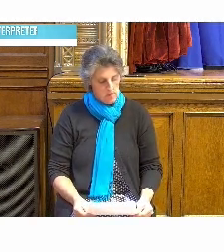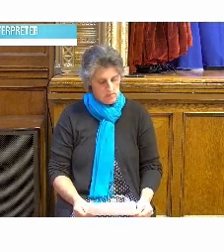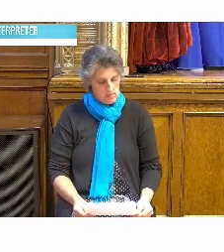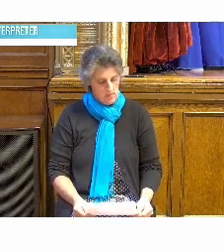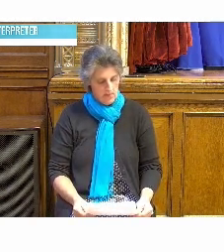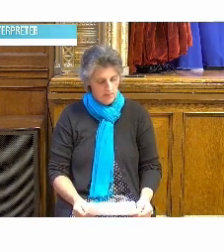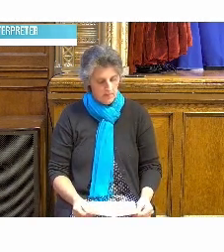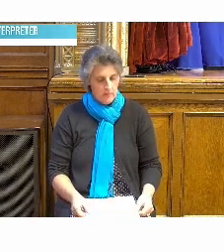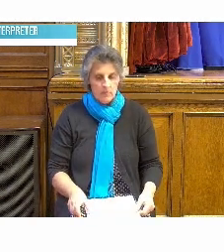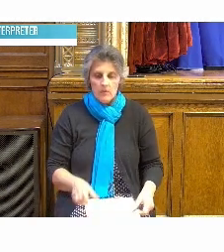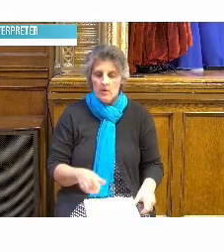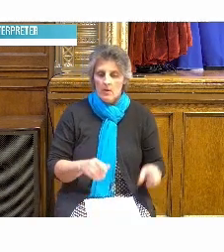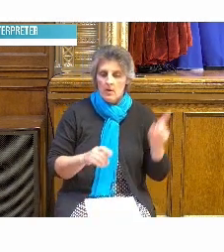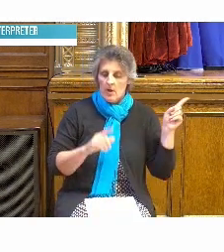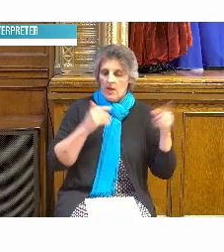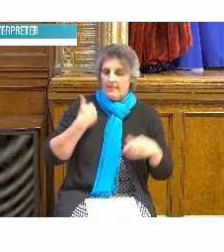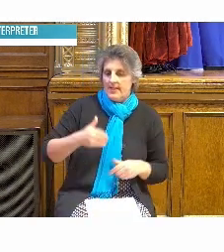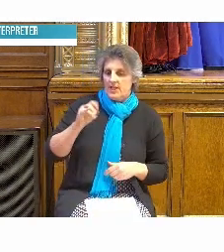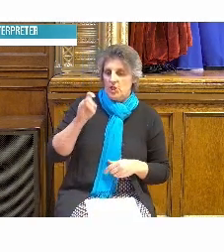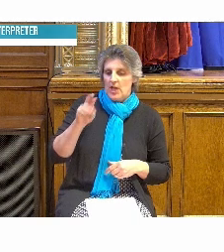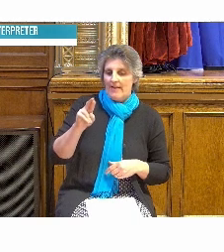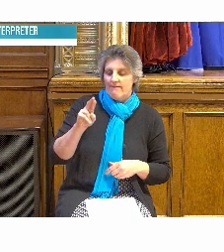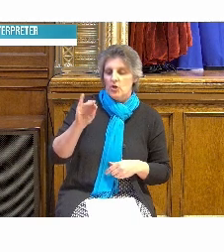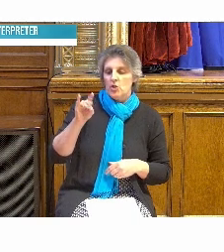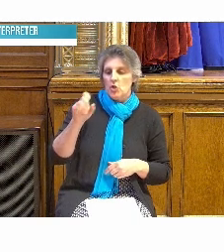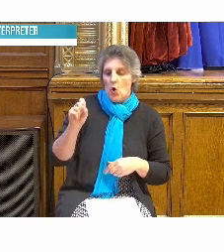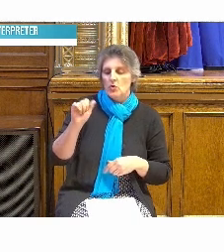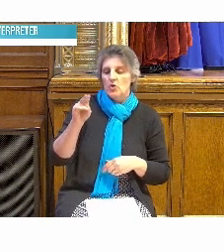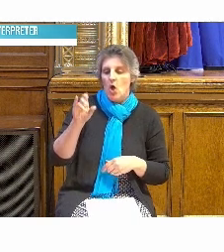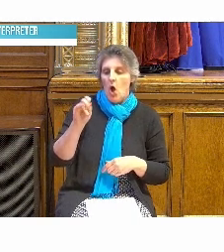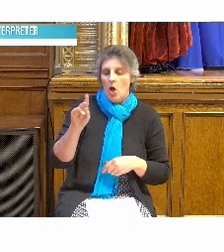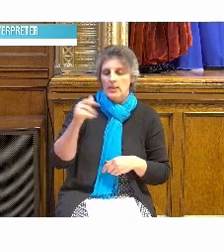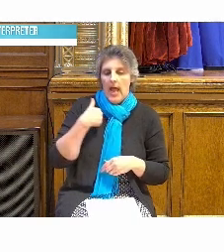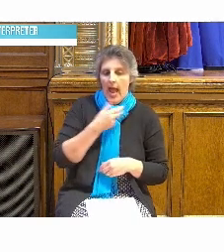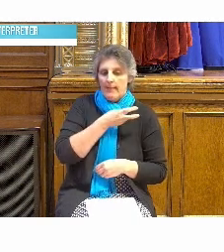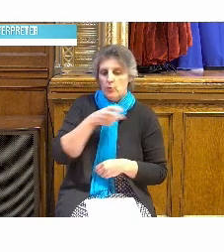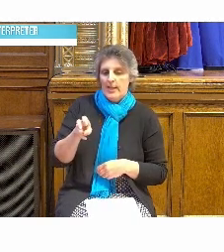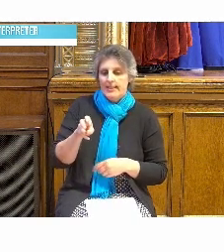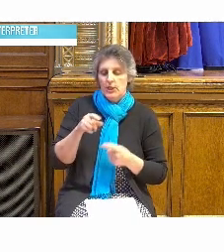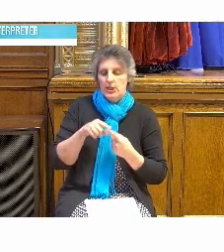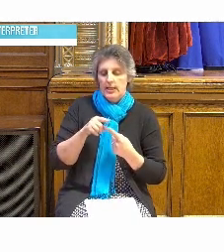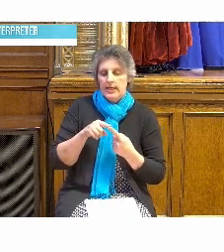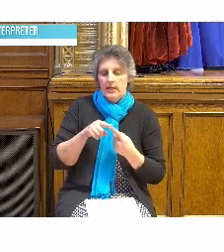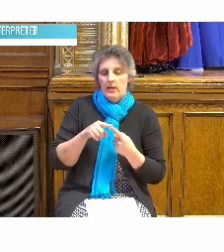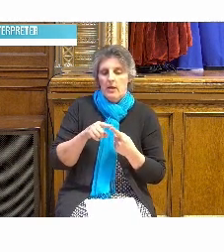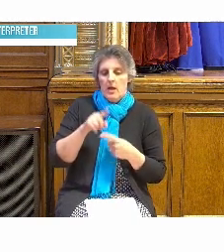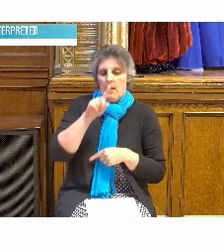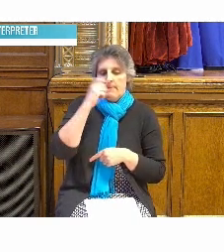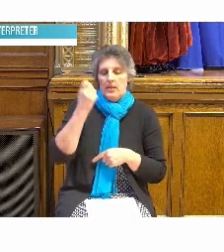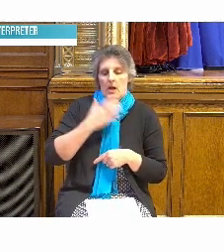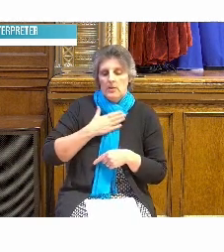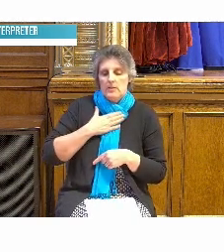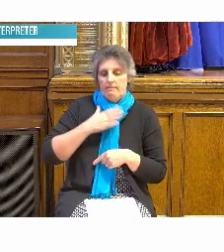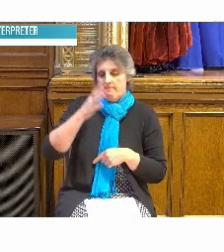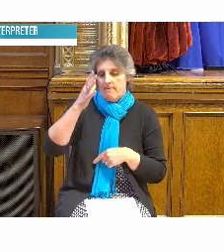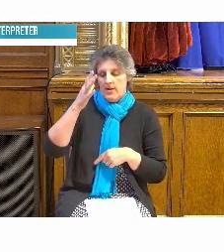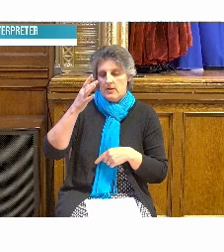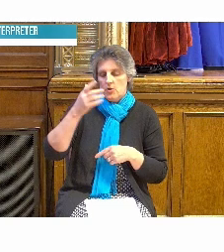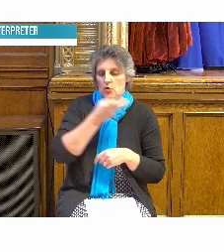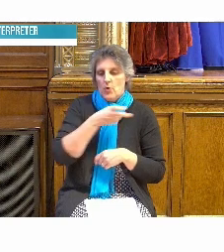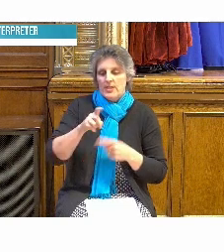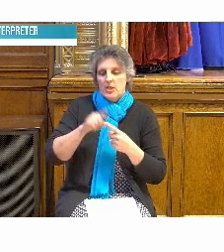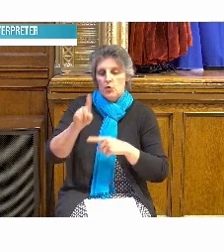and I guess, Yeah, Chair, this is Jennifer Jones Austin. I am just transitioning to my desk,